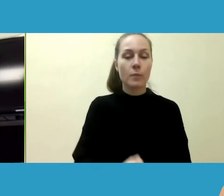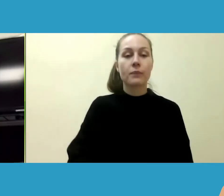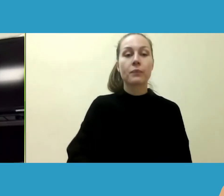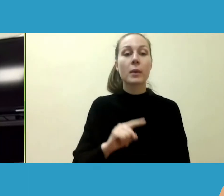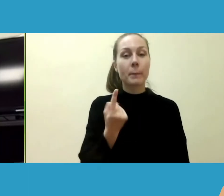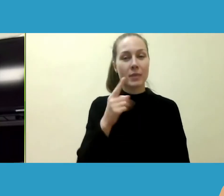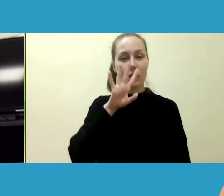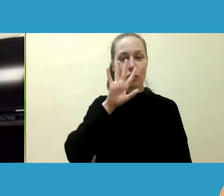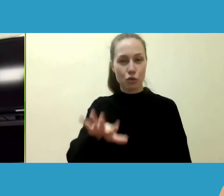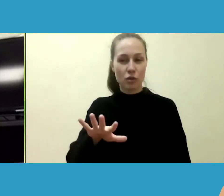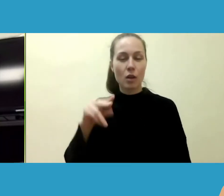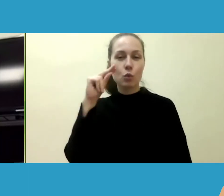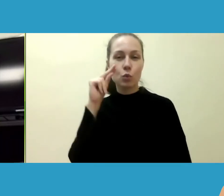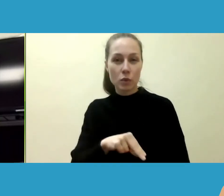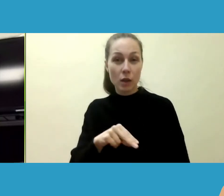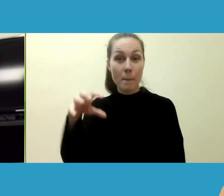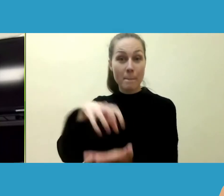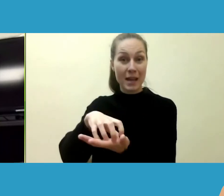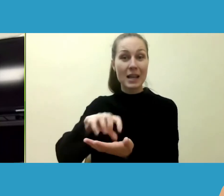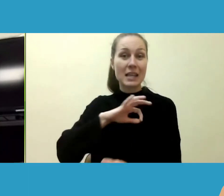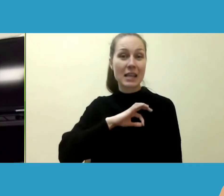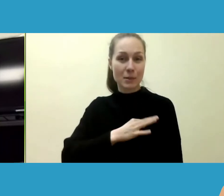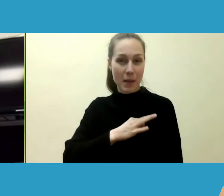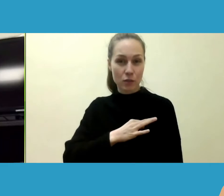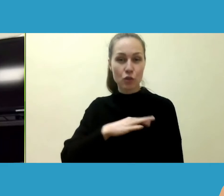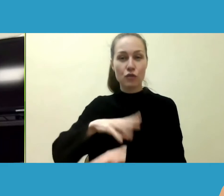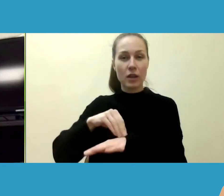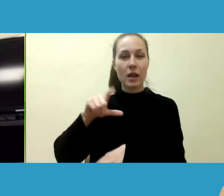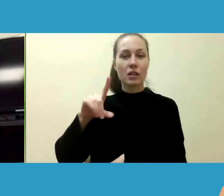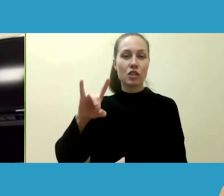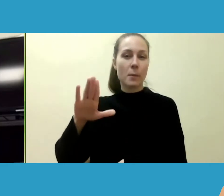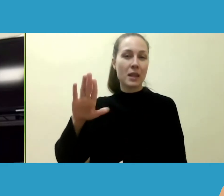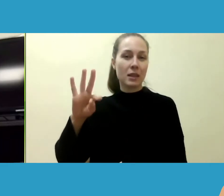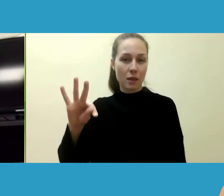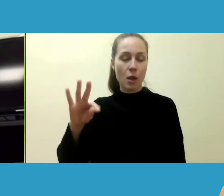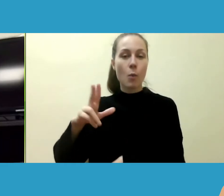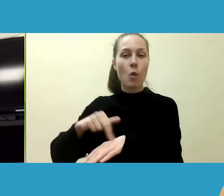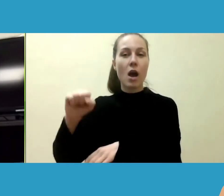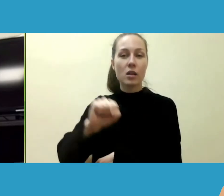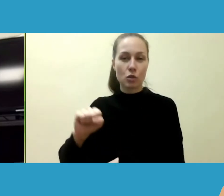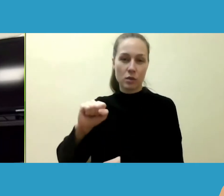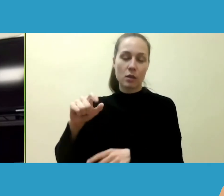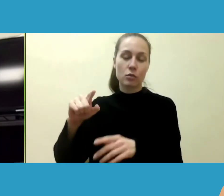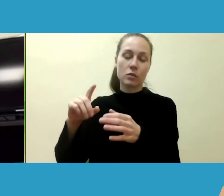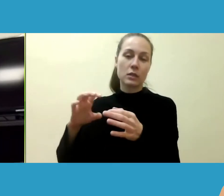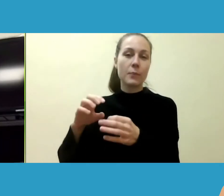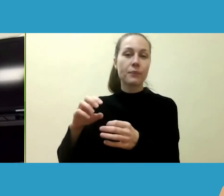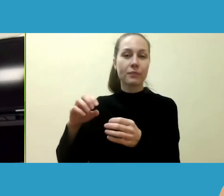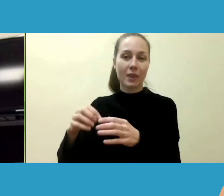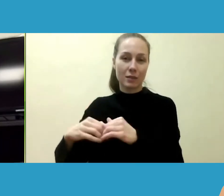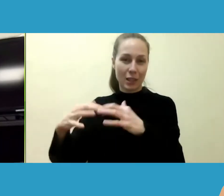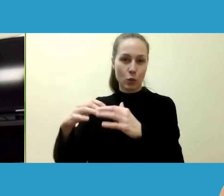I will soon introduce them. First and foremost, it's my pleasure to introduce to you